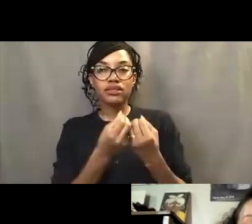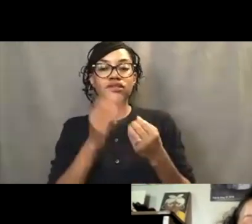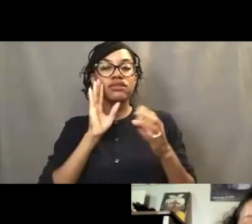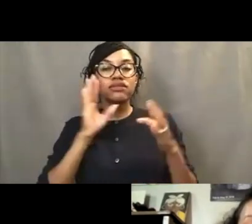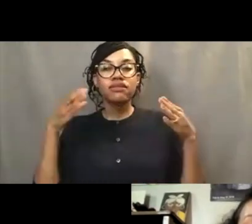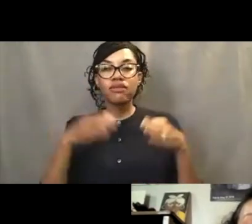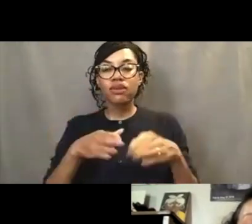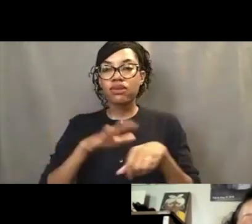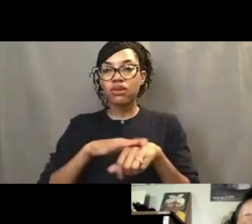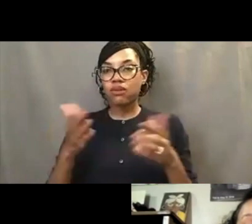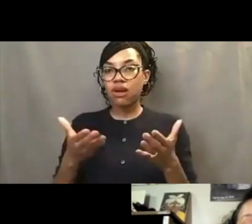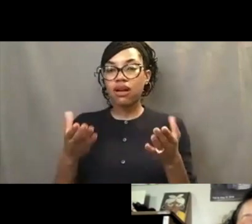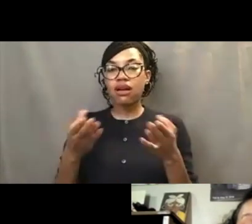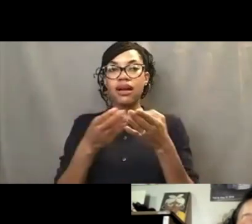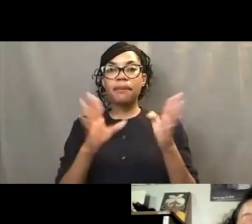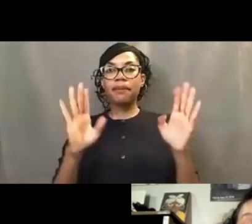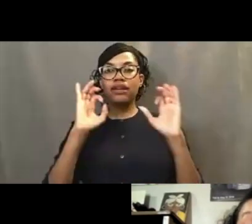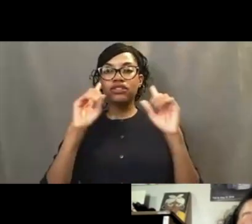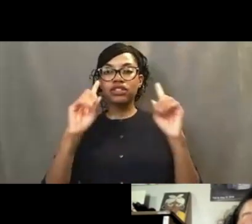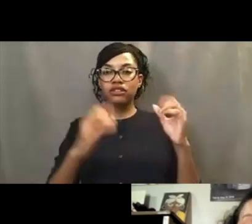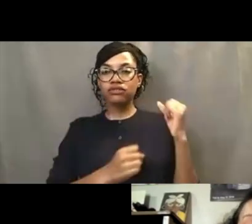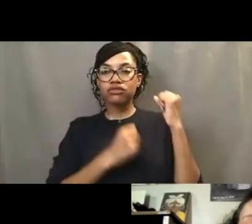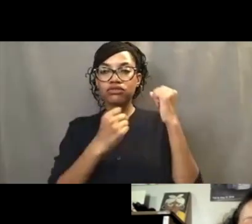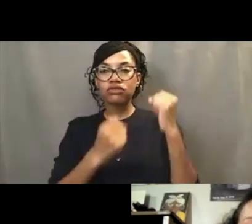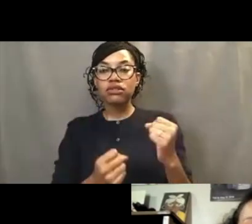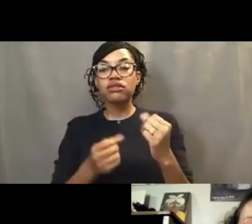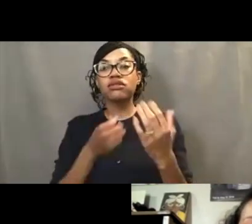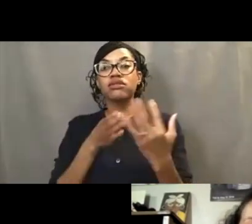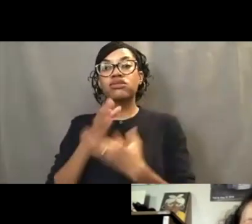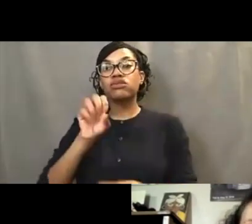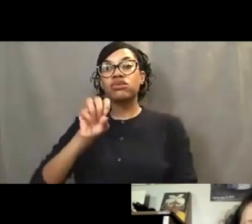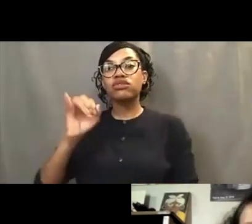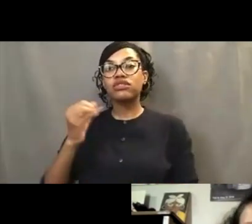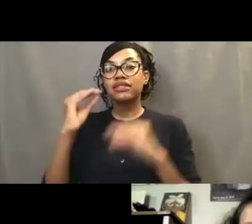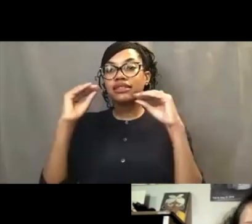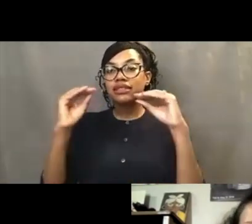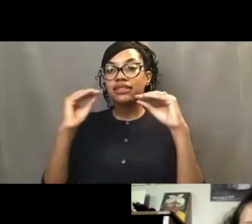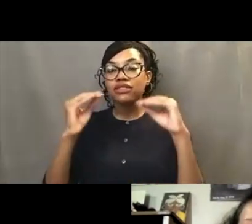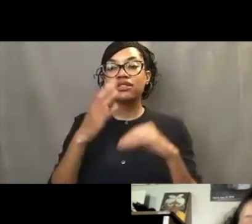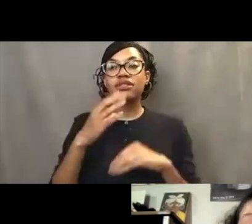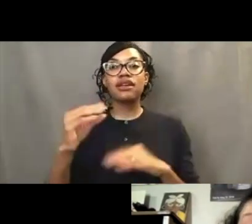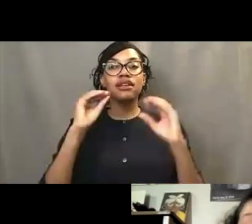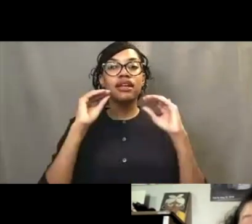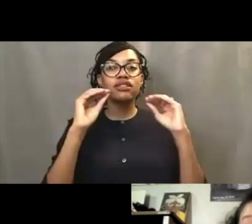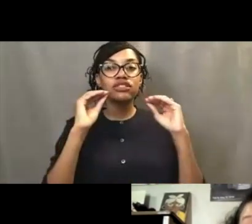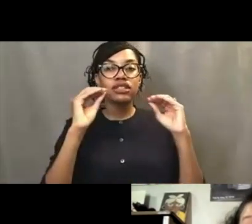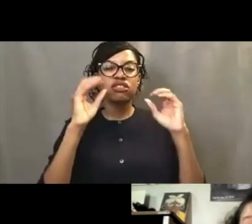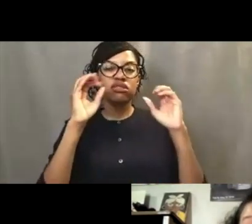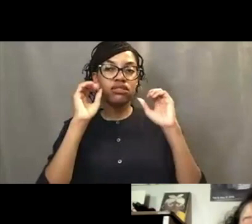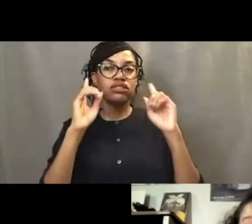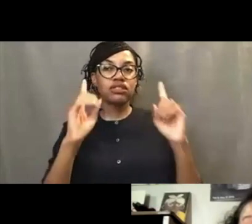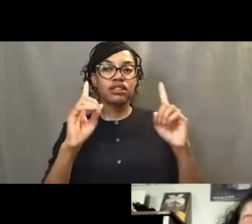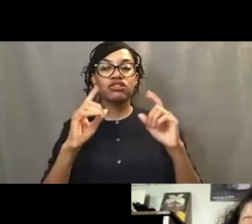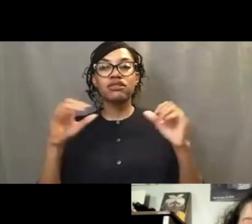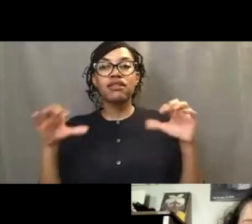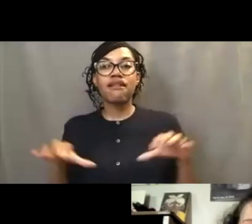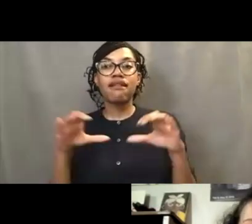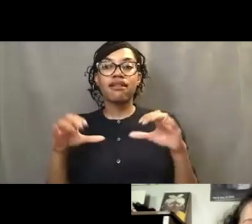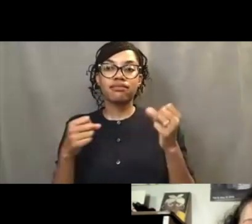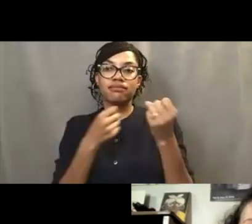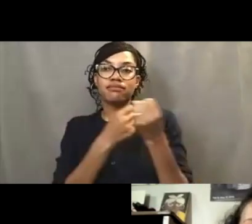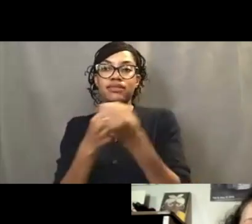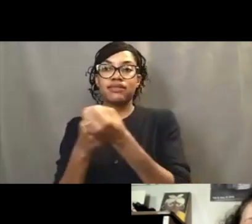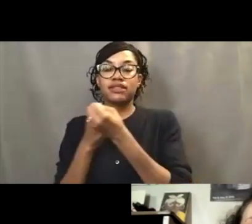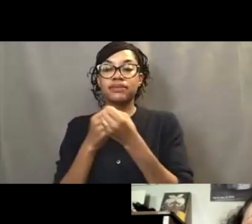public education through social justice teaching and education activism. Its magazine, books, and